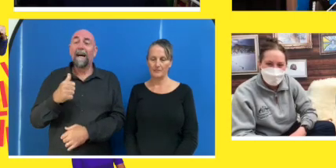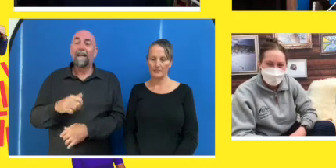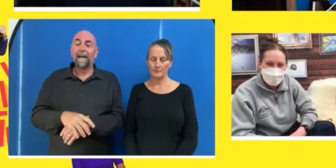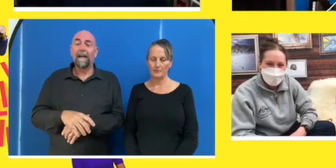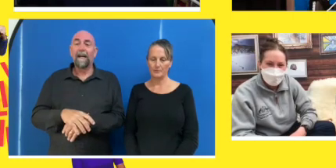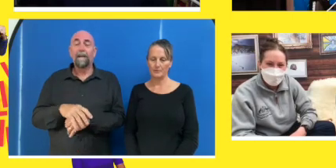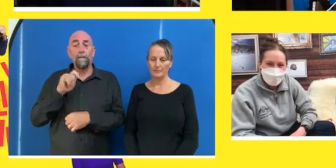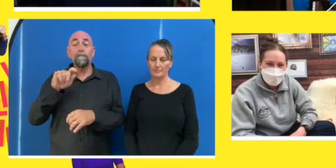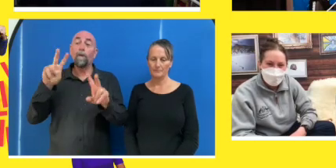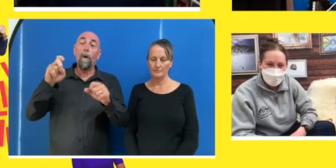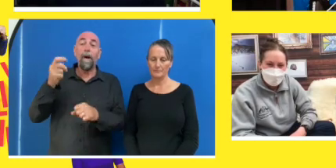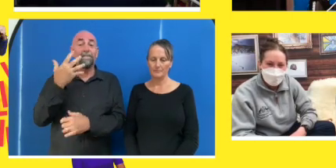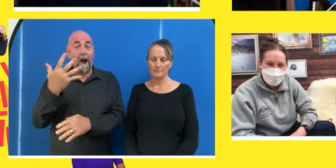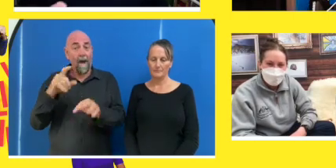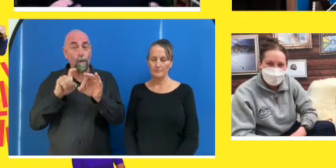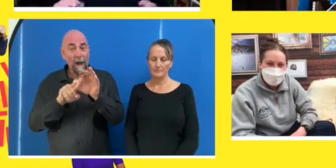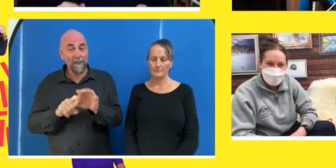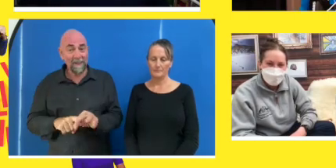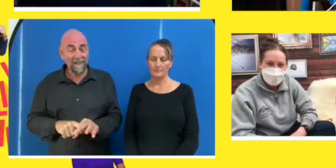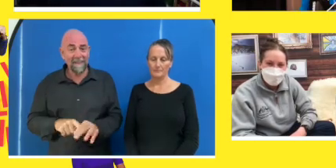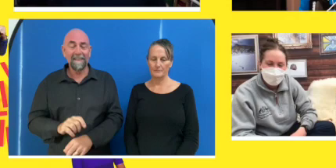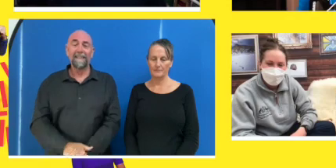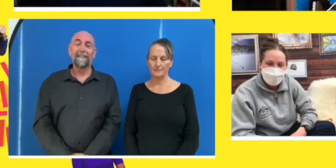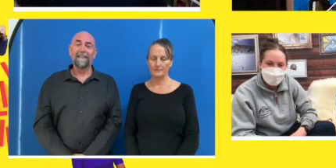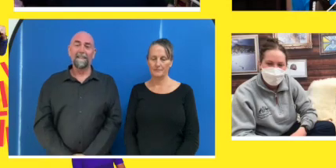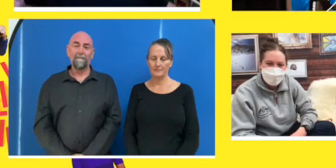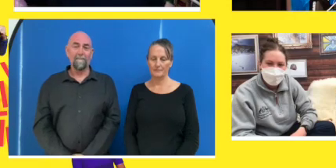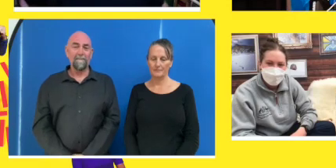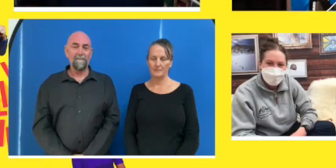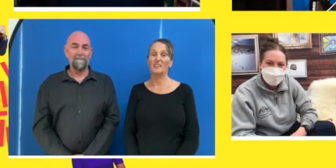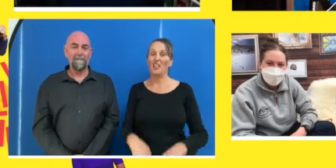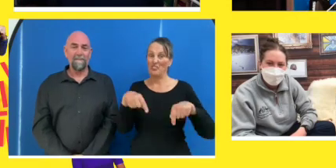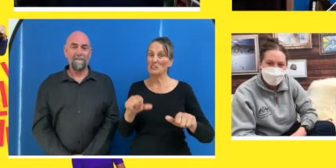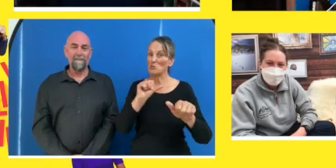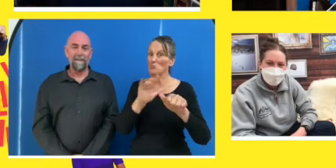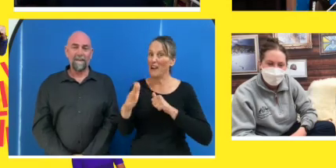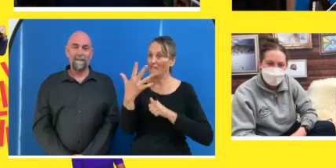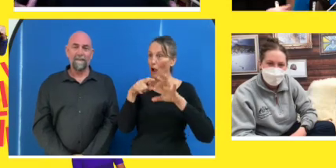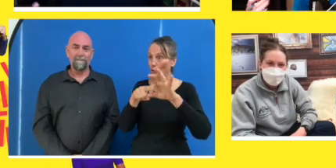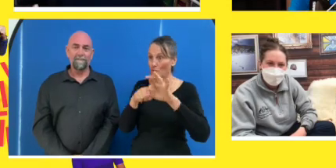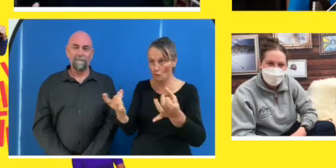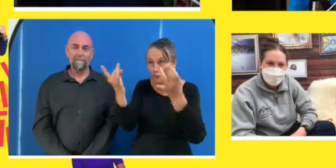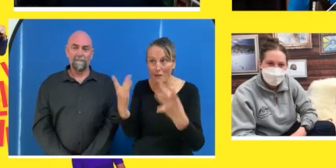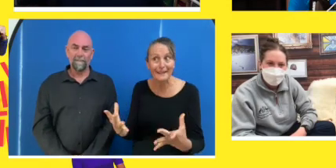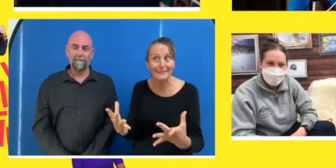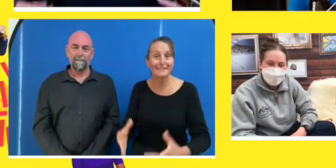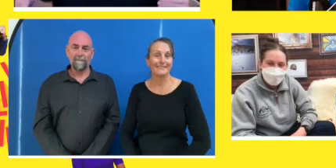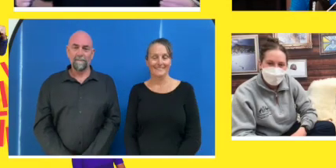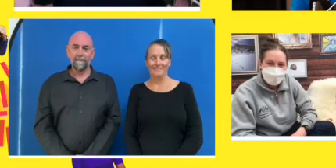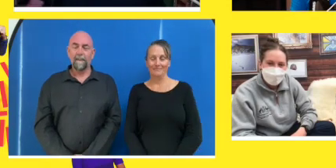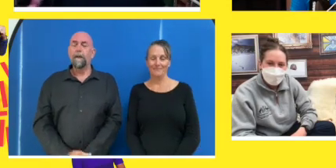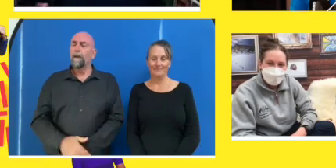Well, you have been working so well together as a team. It's been amazing to watch you from back home. I know that it's